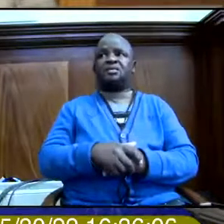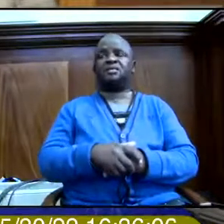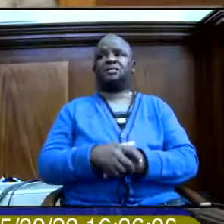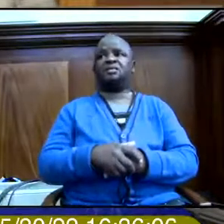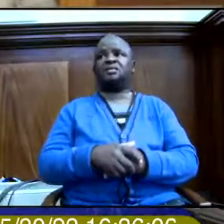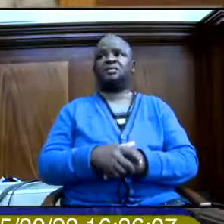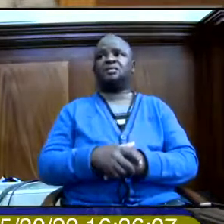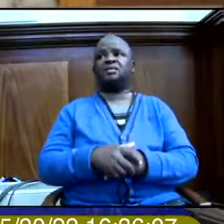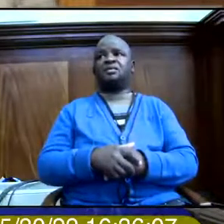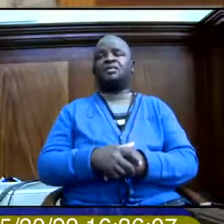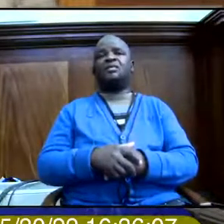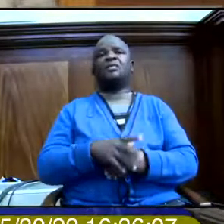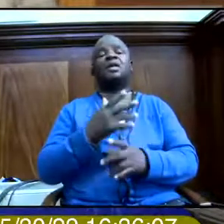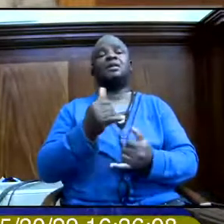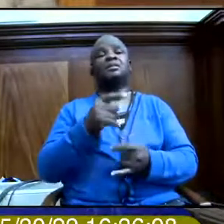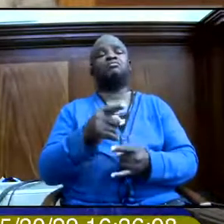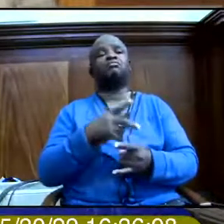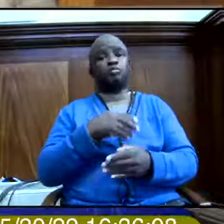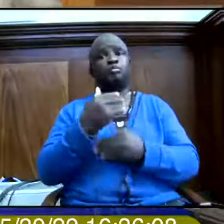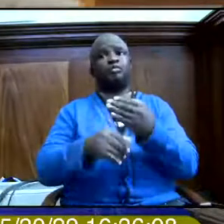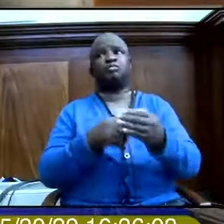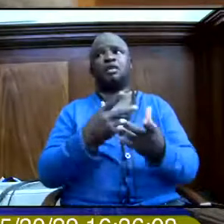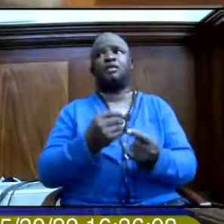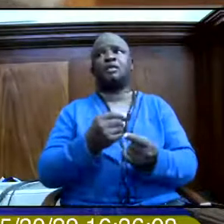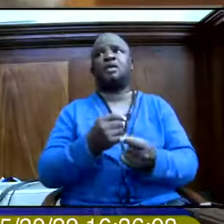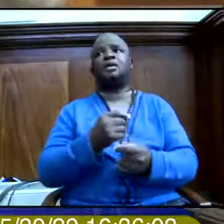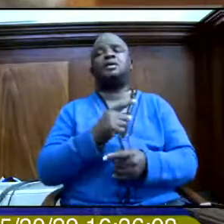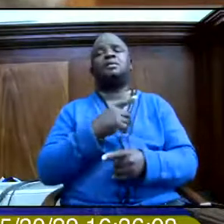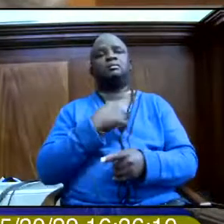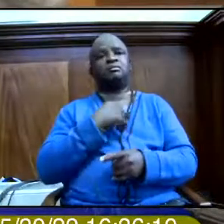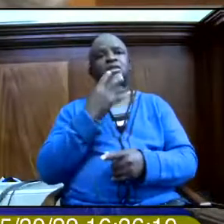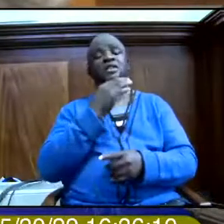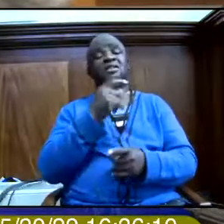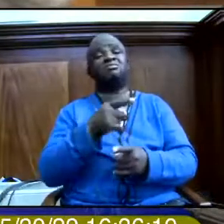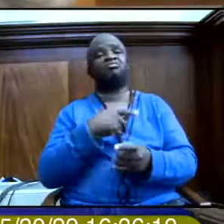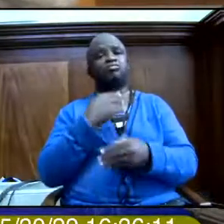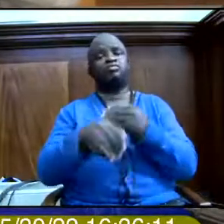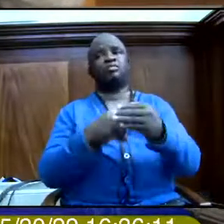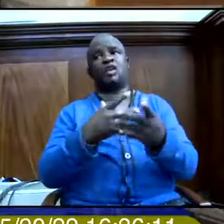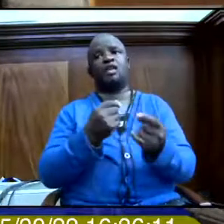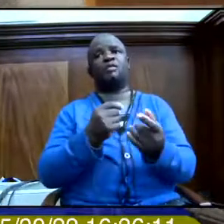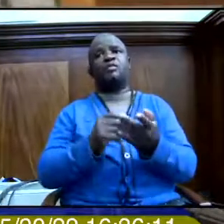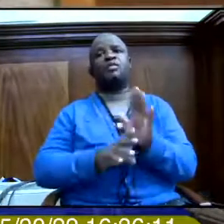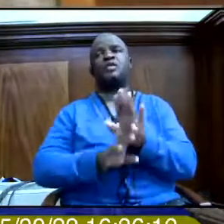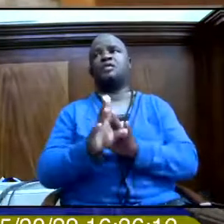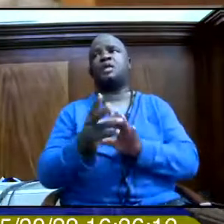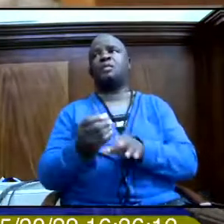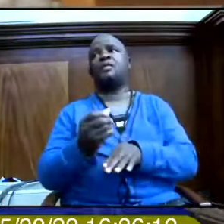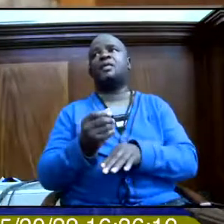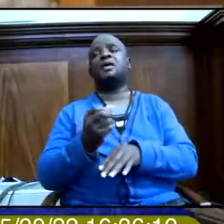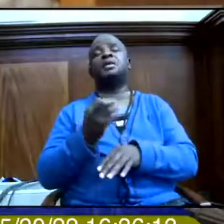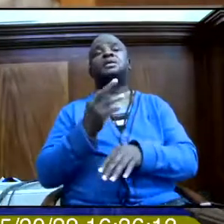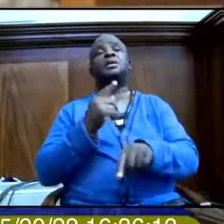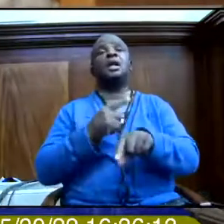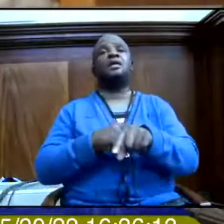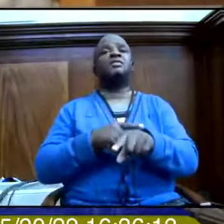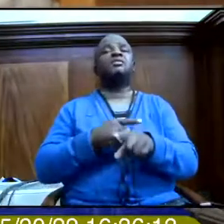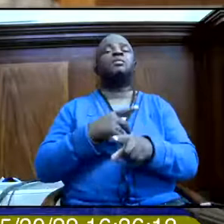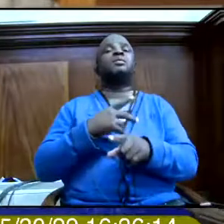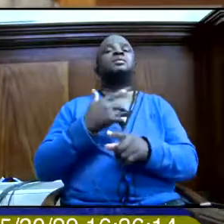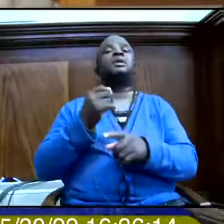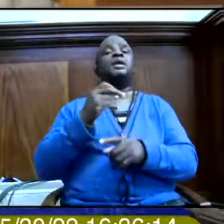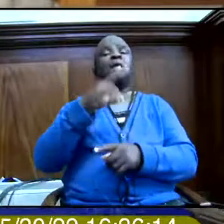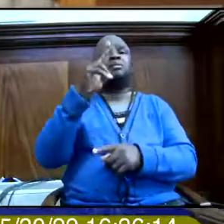so that thing is very progressive you know why i say it is progressive when does a increase in